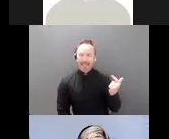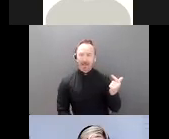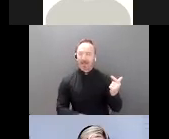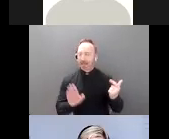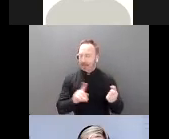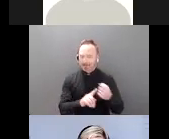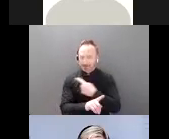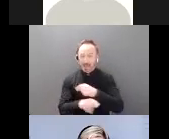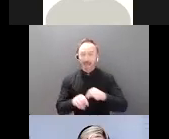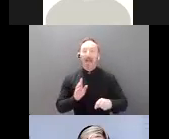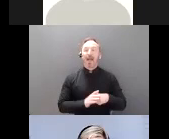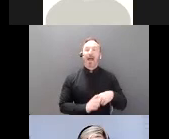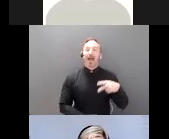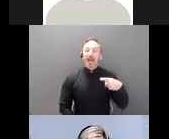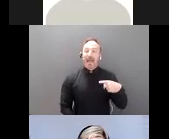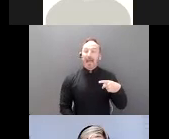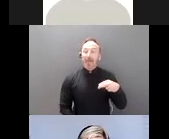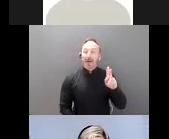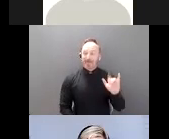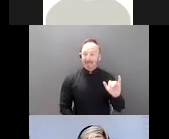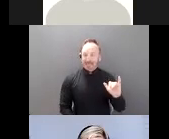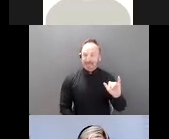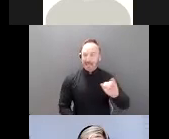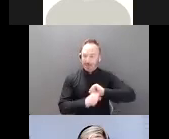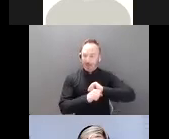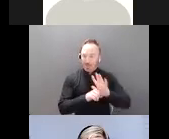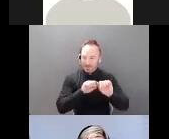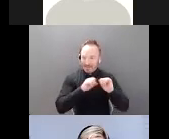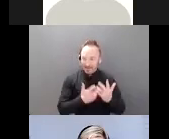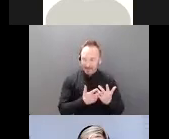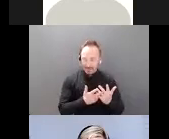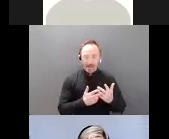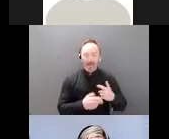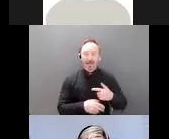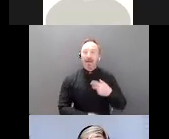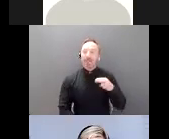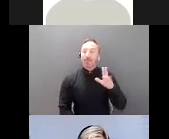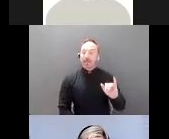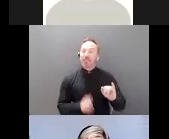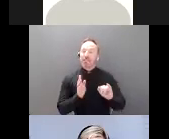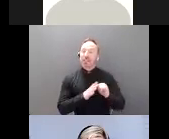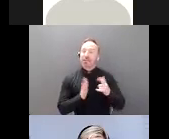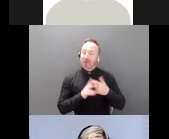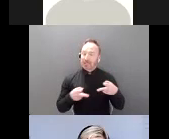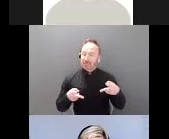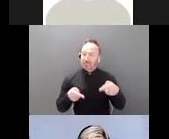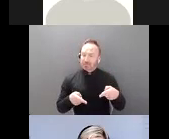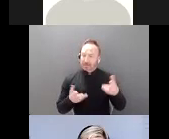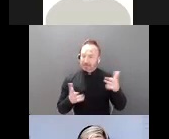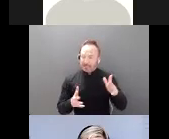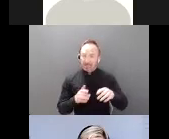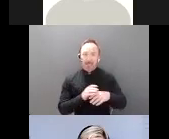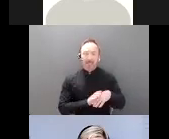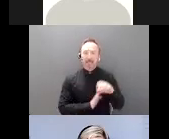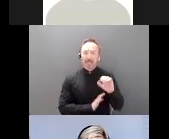pandemic puppy, and she had the surgery to be spayed. And I was busy and I wanted